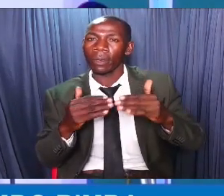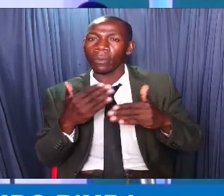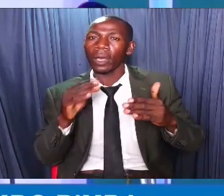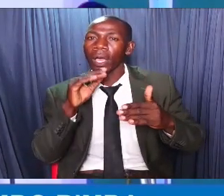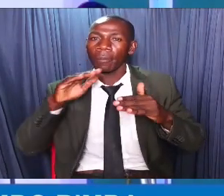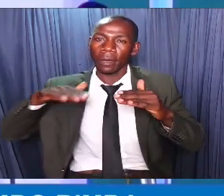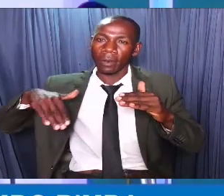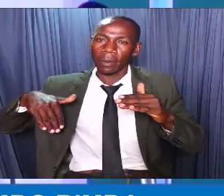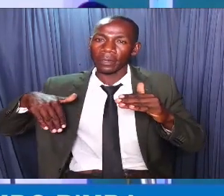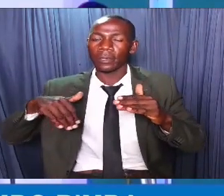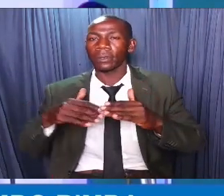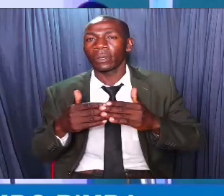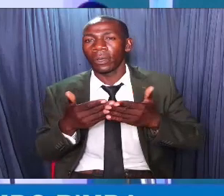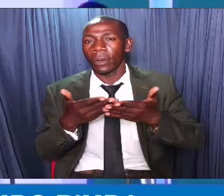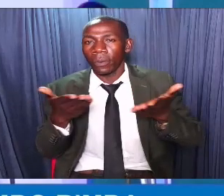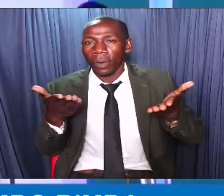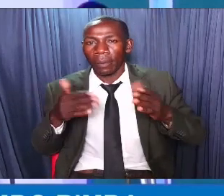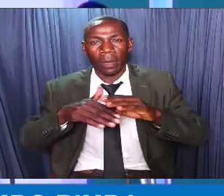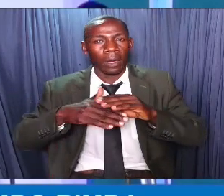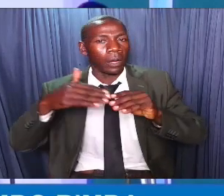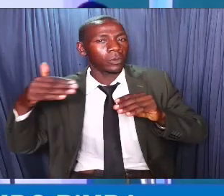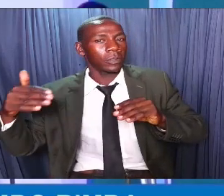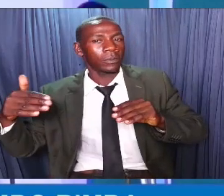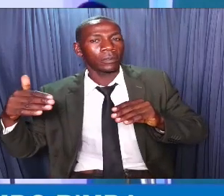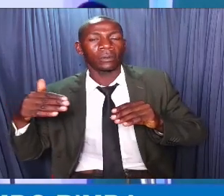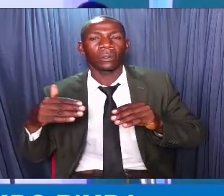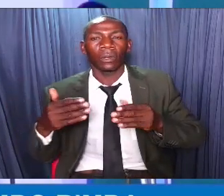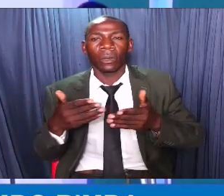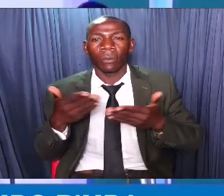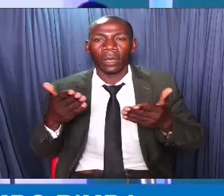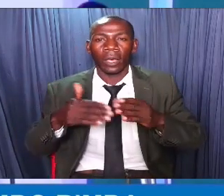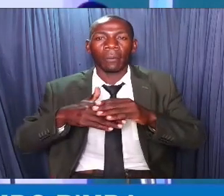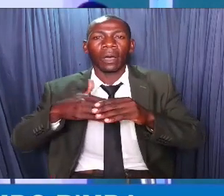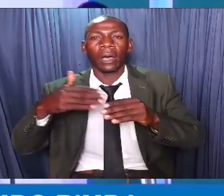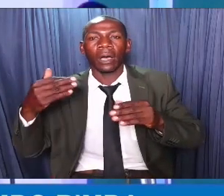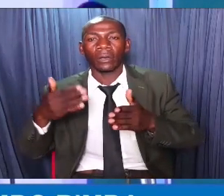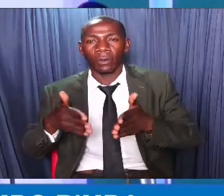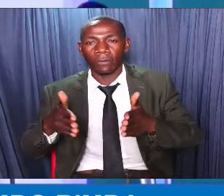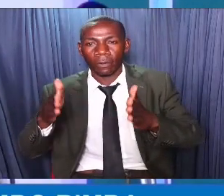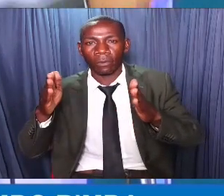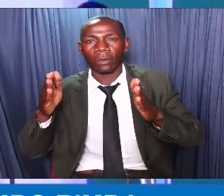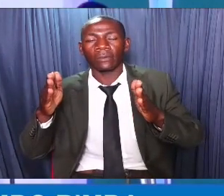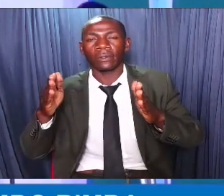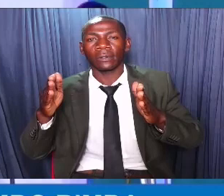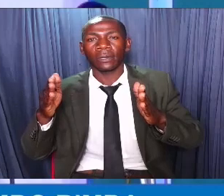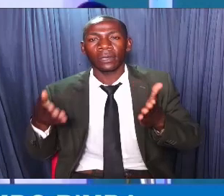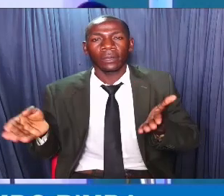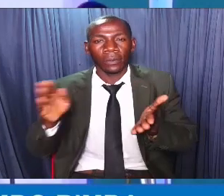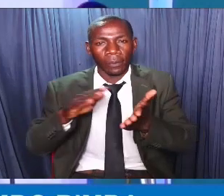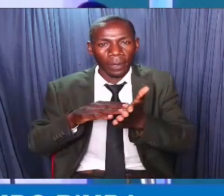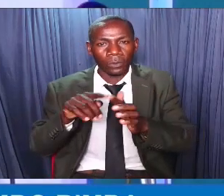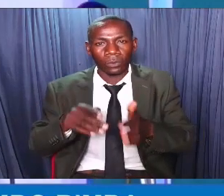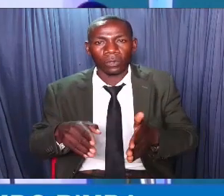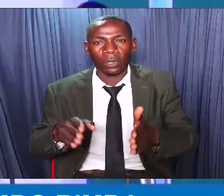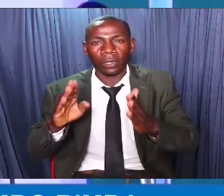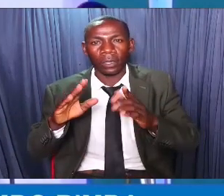niko nyuma? Where are you behind? Ni wapi nimetoka nje? Where are you out of track? Ni wapi nimeenda nje ya barabara? Where have you gone out of track? Narudi kwa njia. Then you